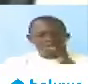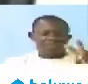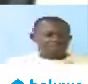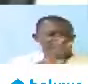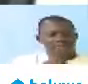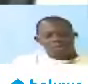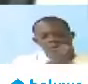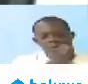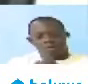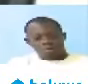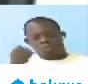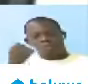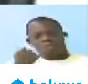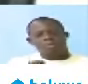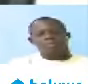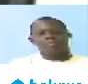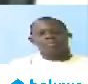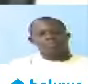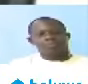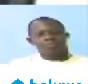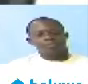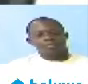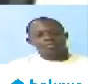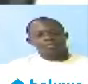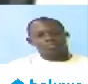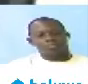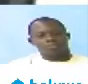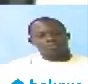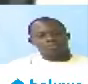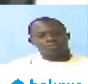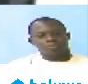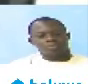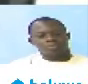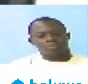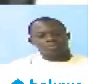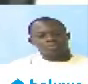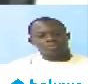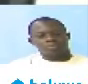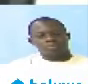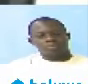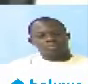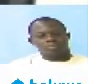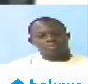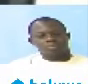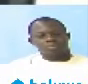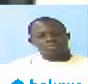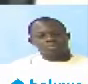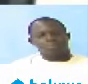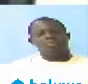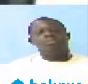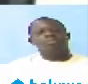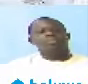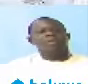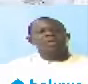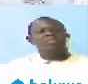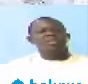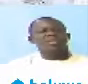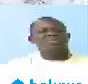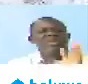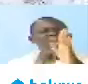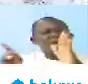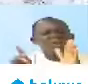some weapons. By the course, a pistol in the world, because he from Kolo family, comes a poor aldro. But it was